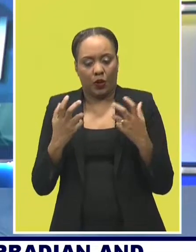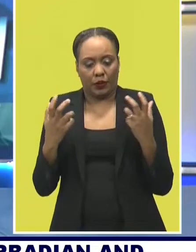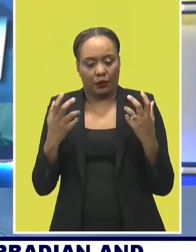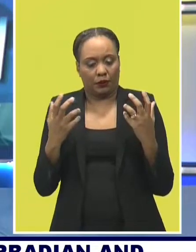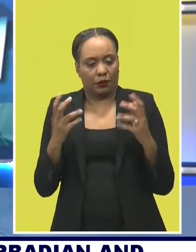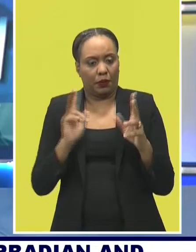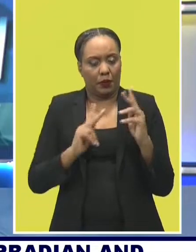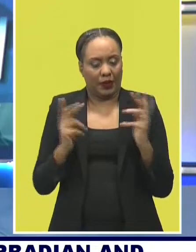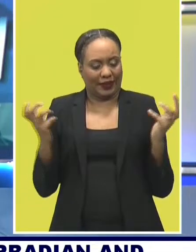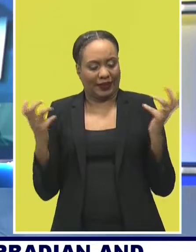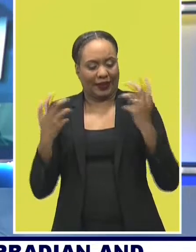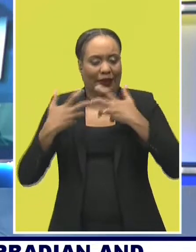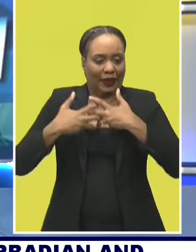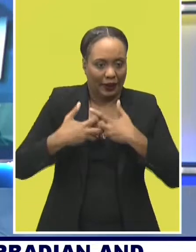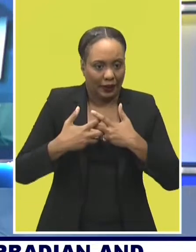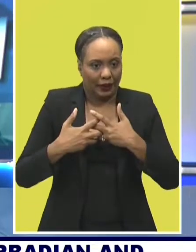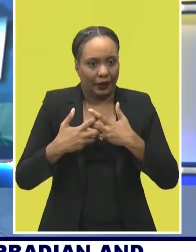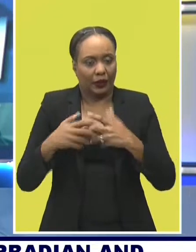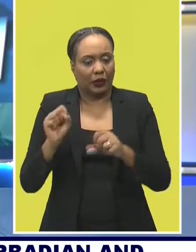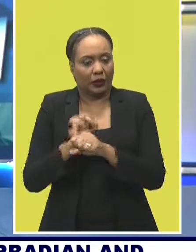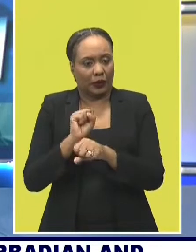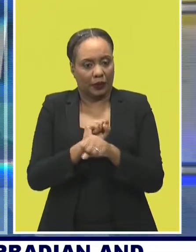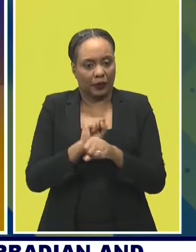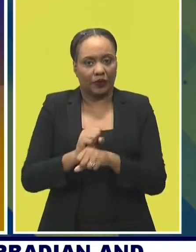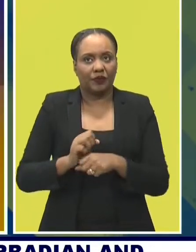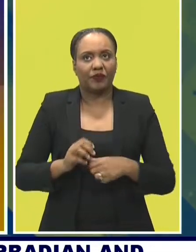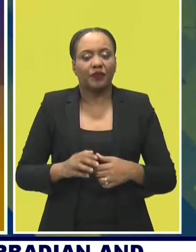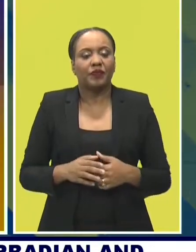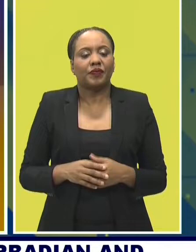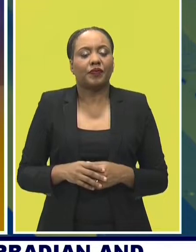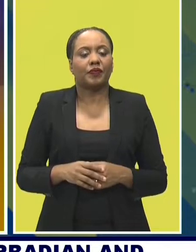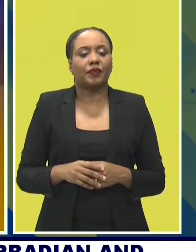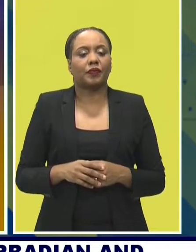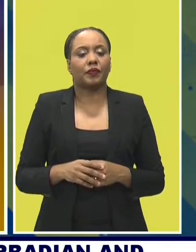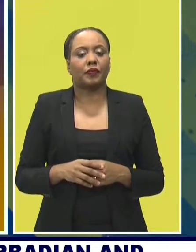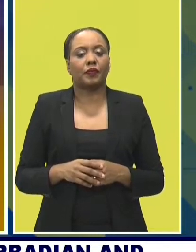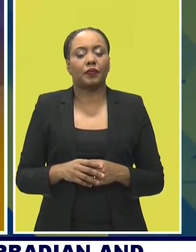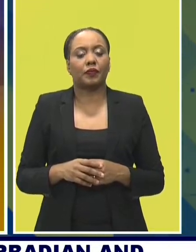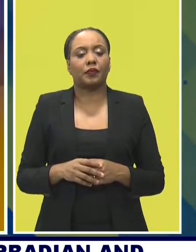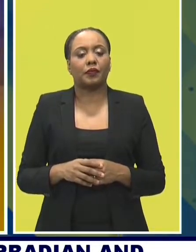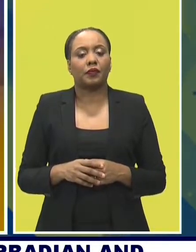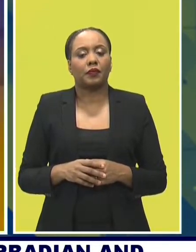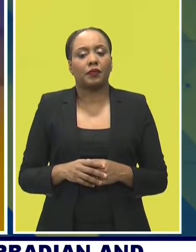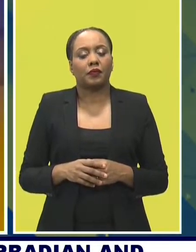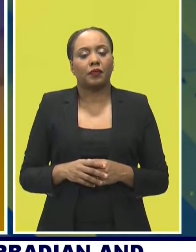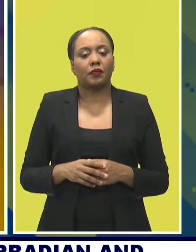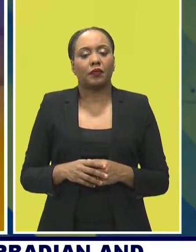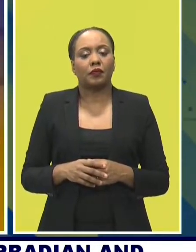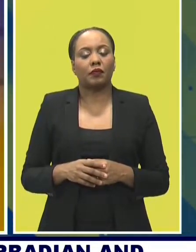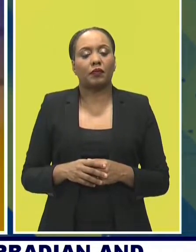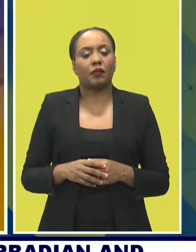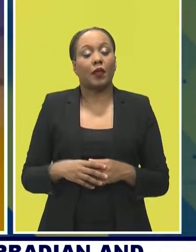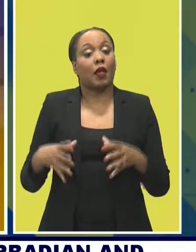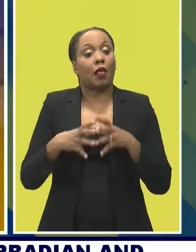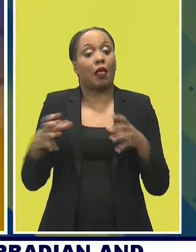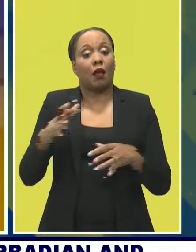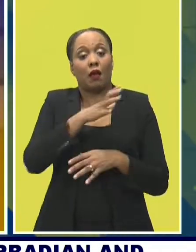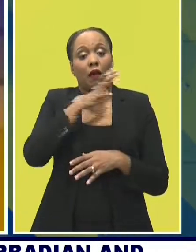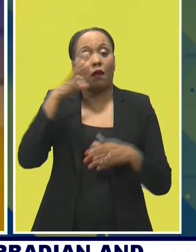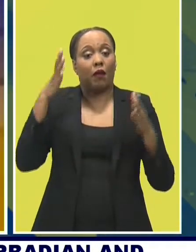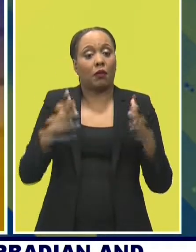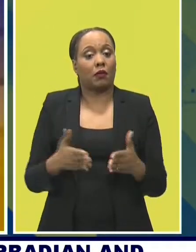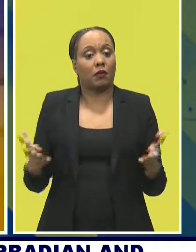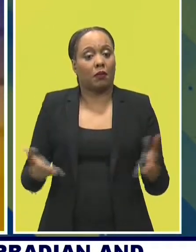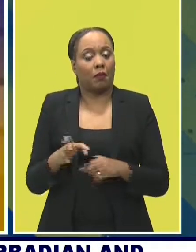similar businesses in Suriname. We have had firm approaches from farmers in Barbados